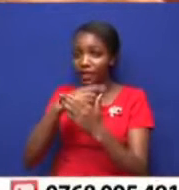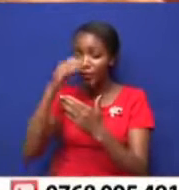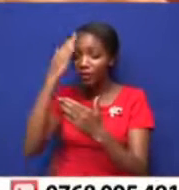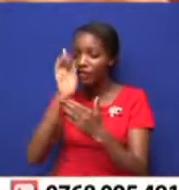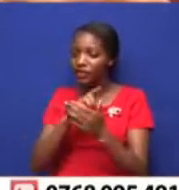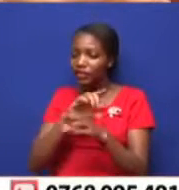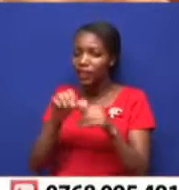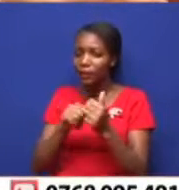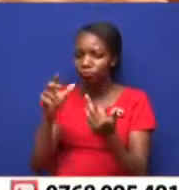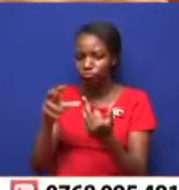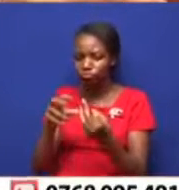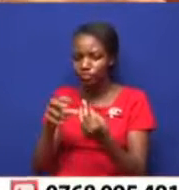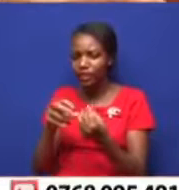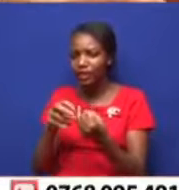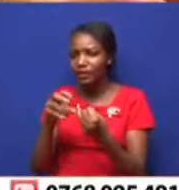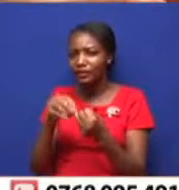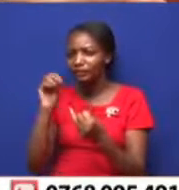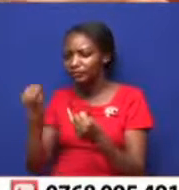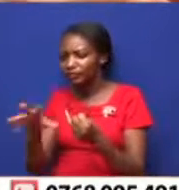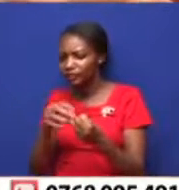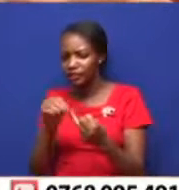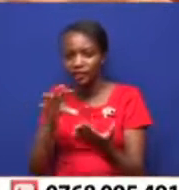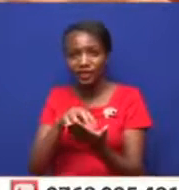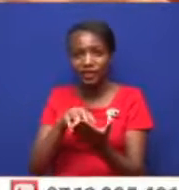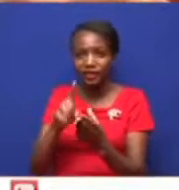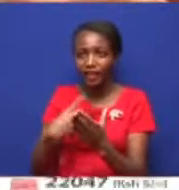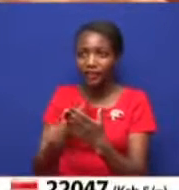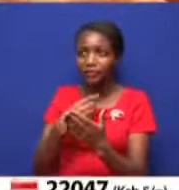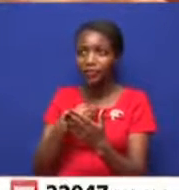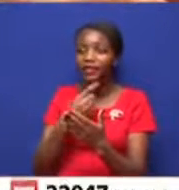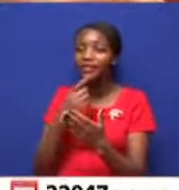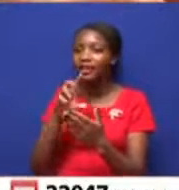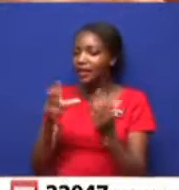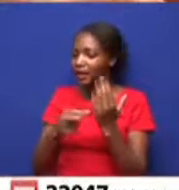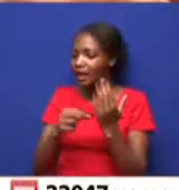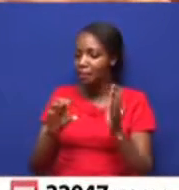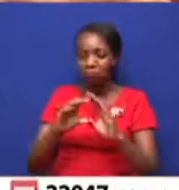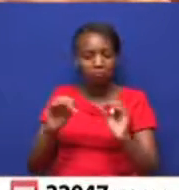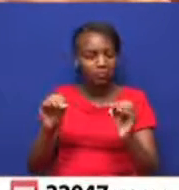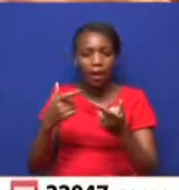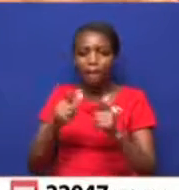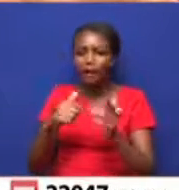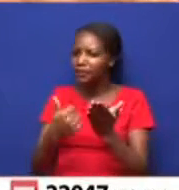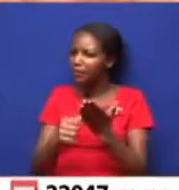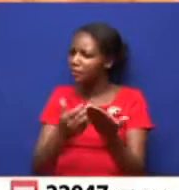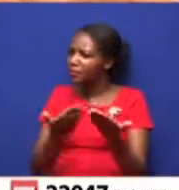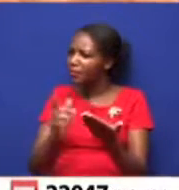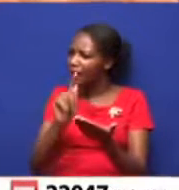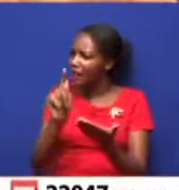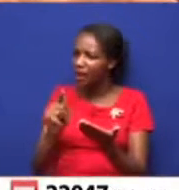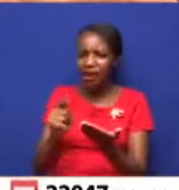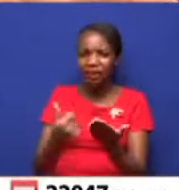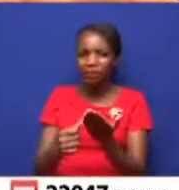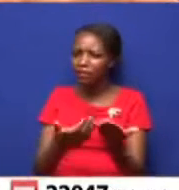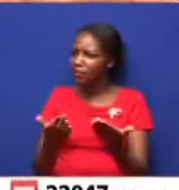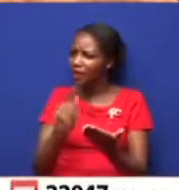marriages, successful marriages, and of course, not to mention any name. Where do you think the problem is? Where does the